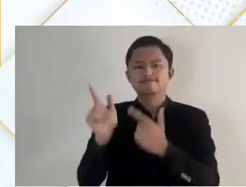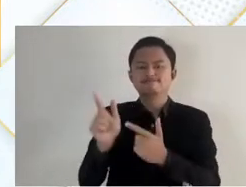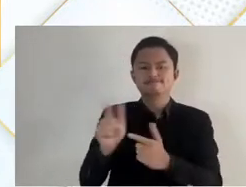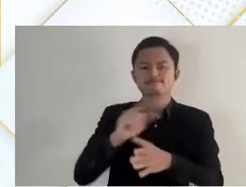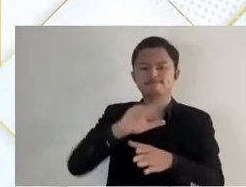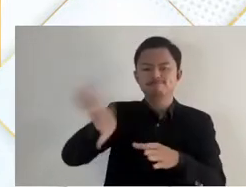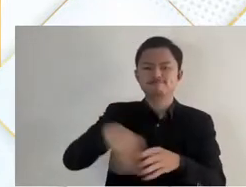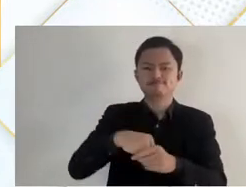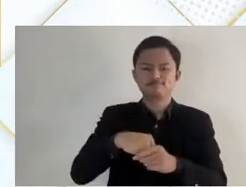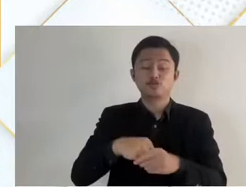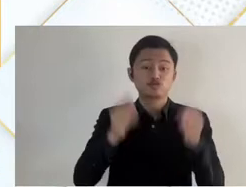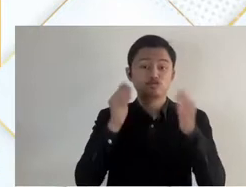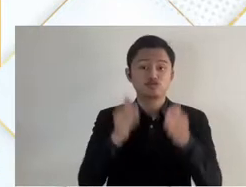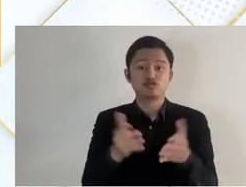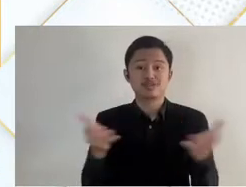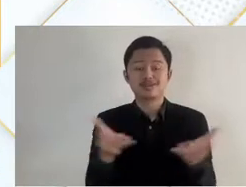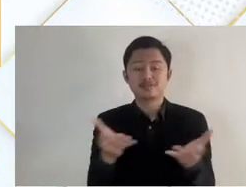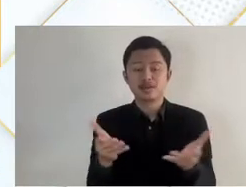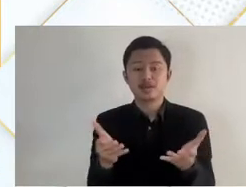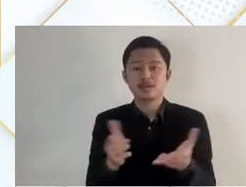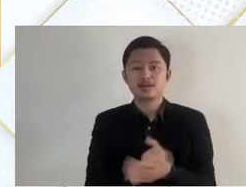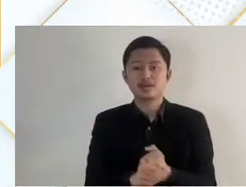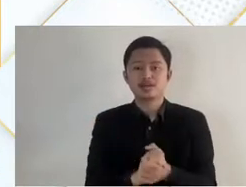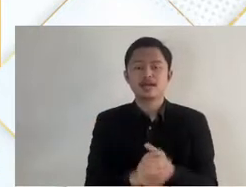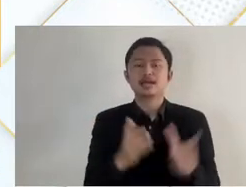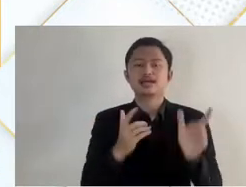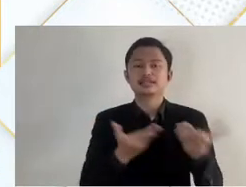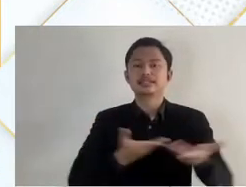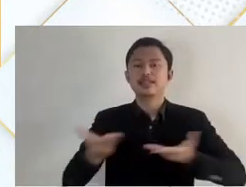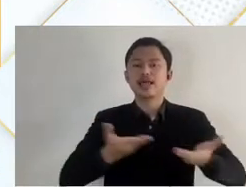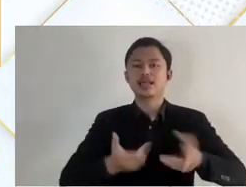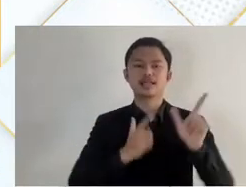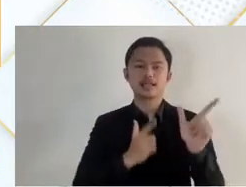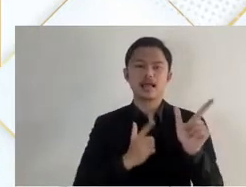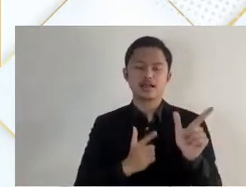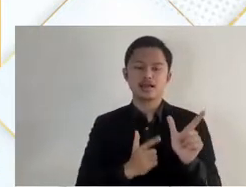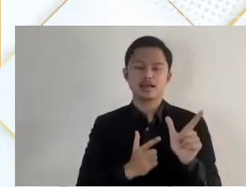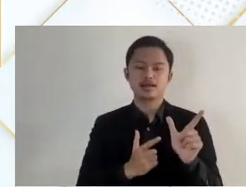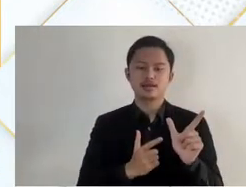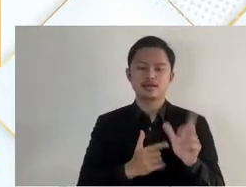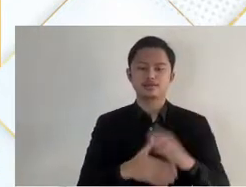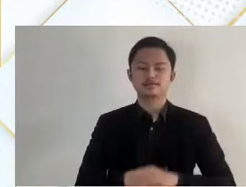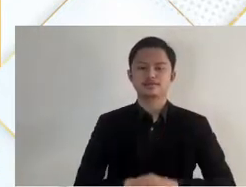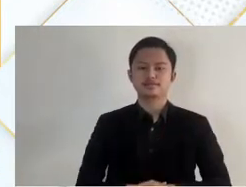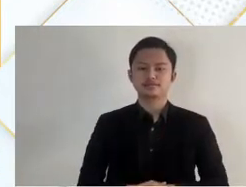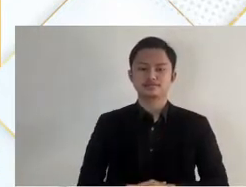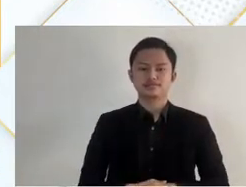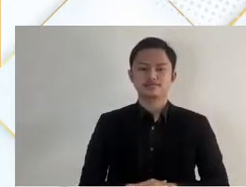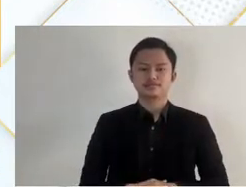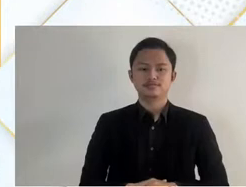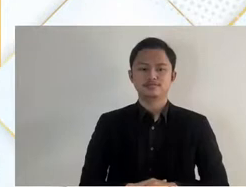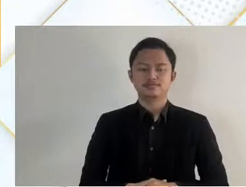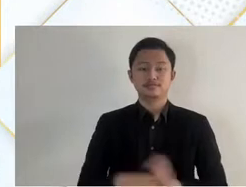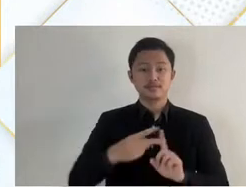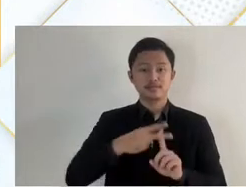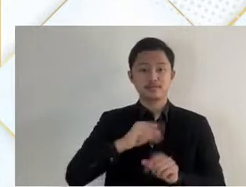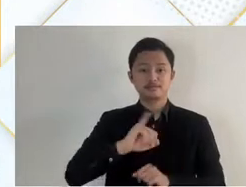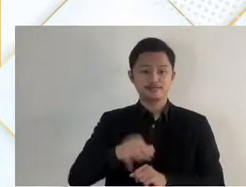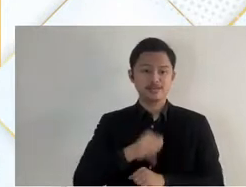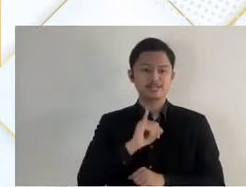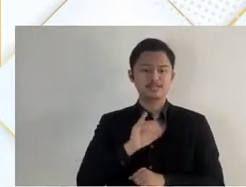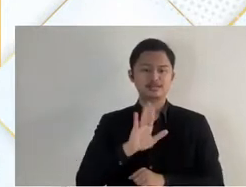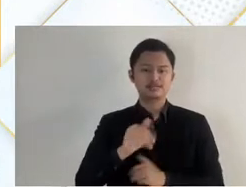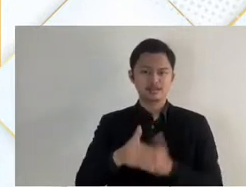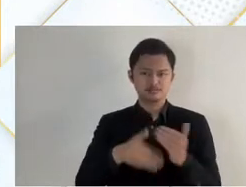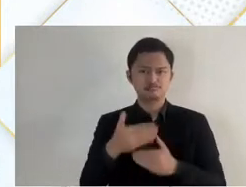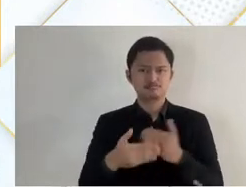especially among military observers, civilian police, and so forth. So Fiji is riding on this